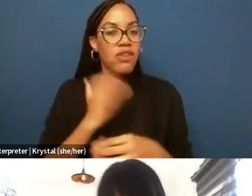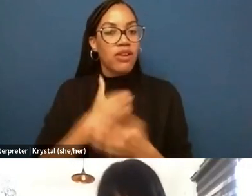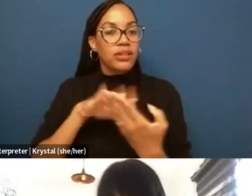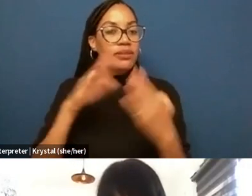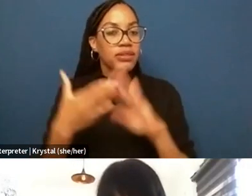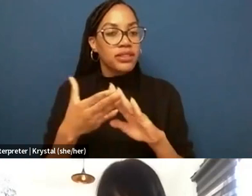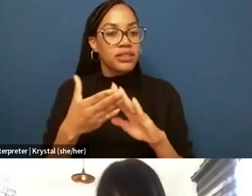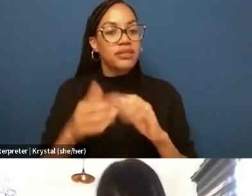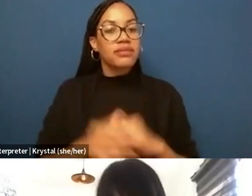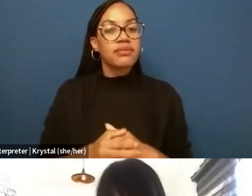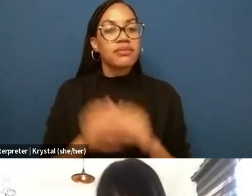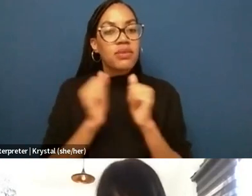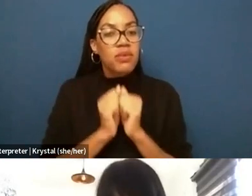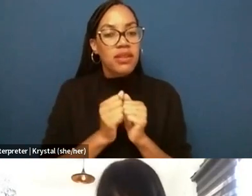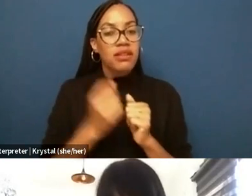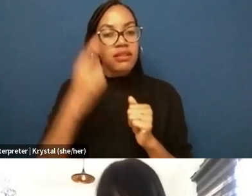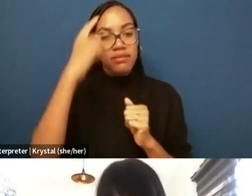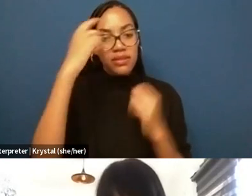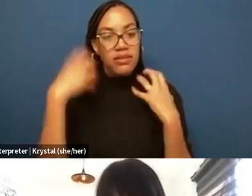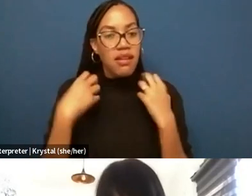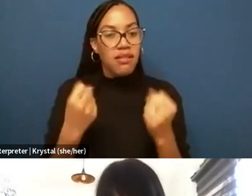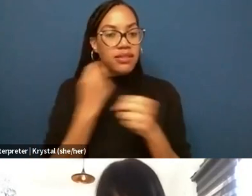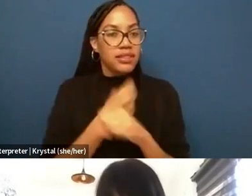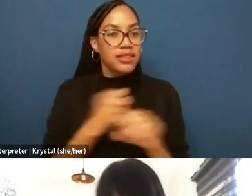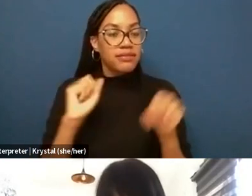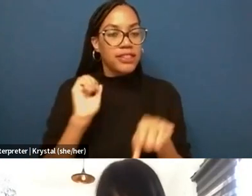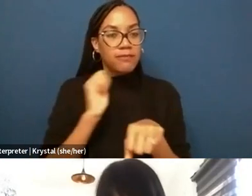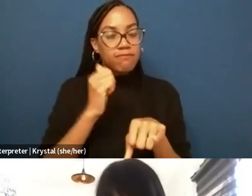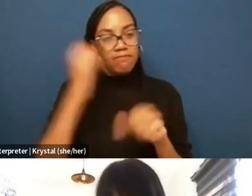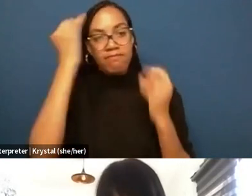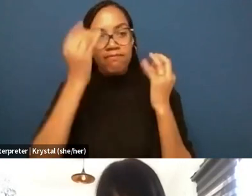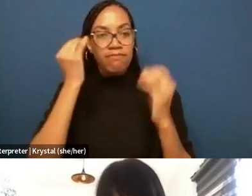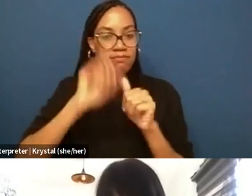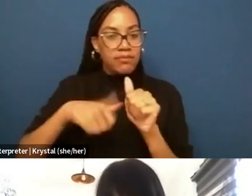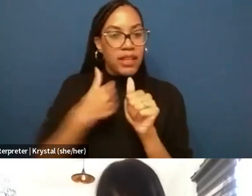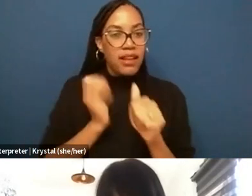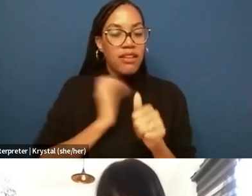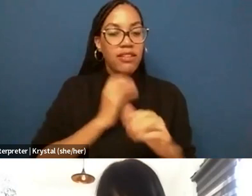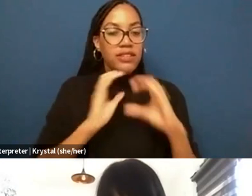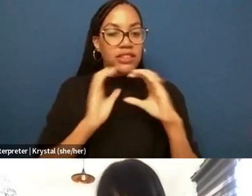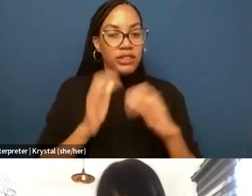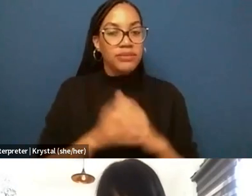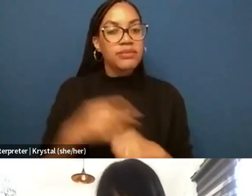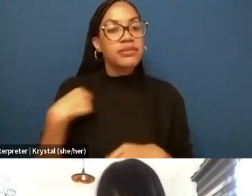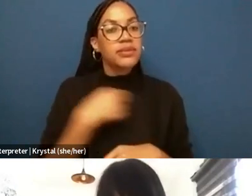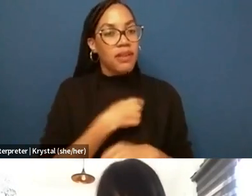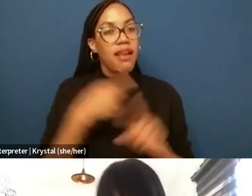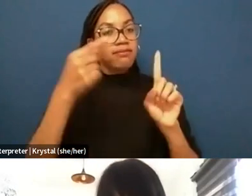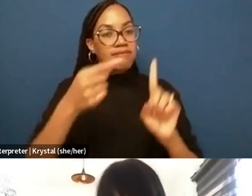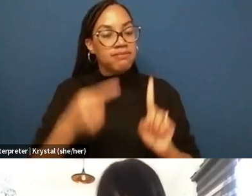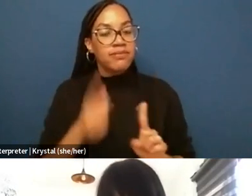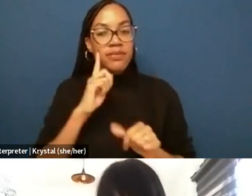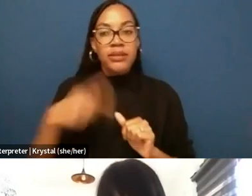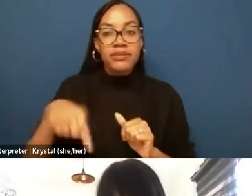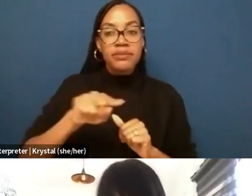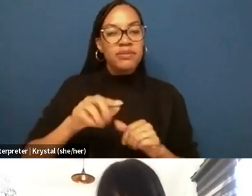steps and tools providers can take to decarcerate their practice. For tonight's talk, we are going to